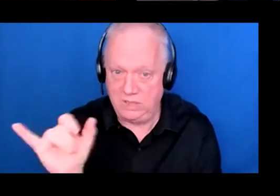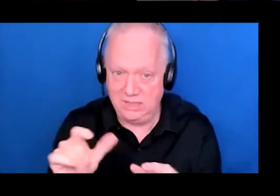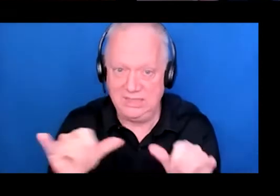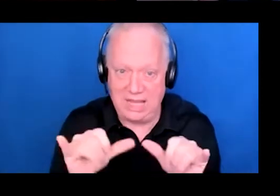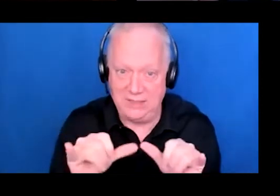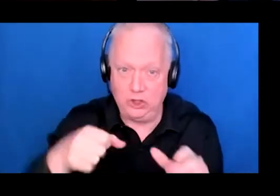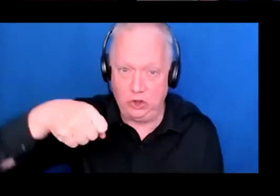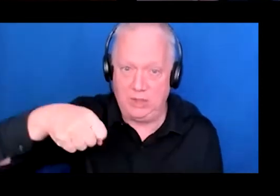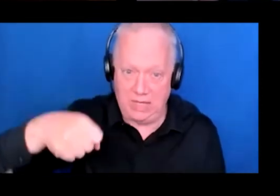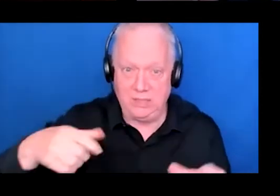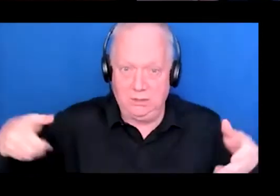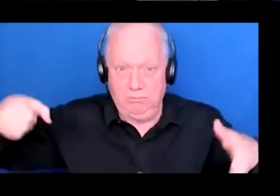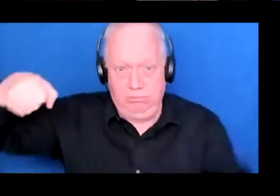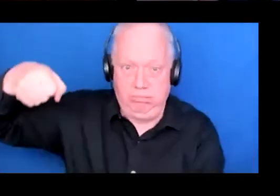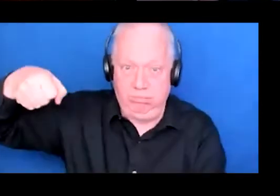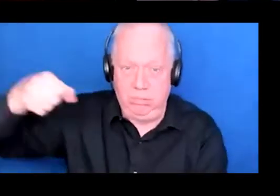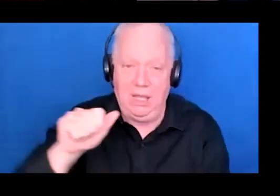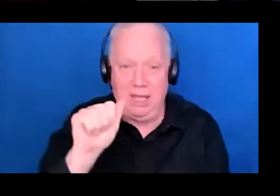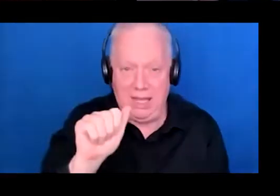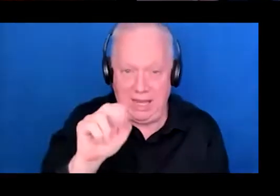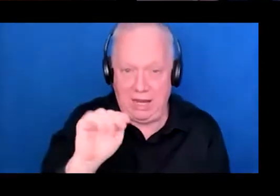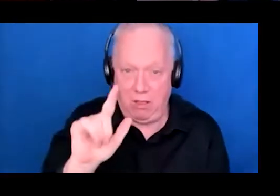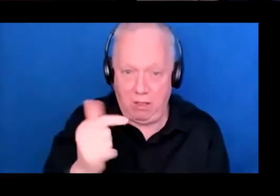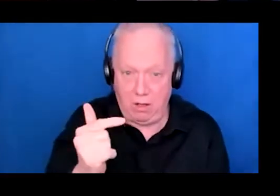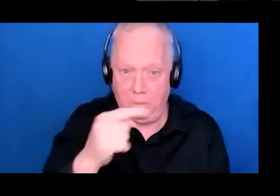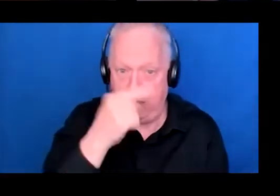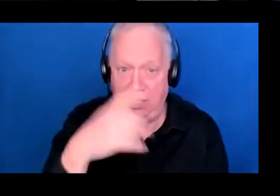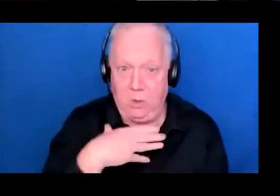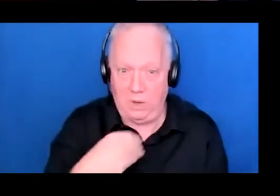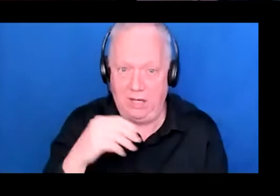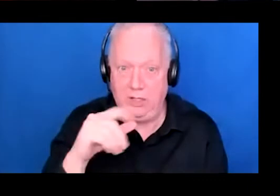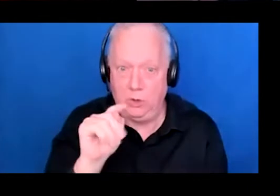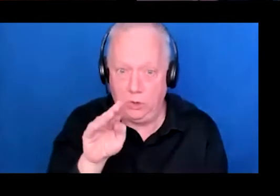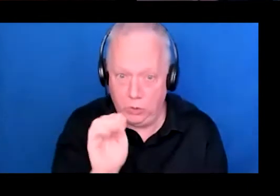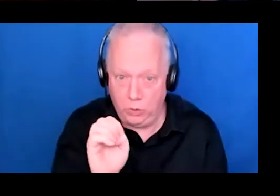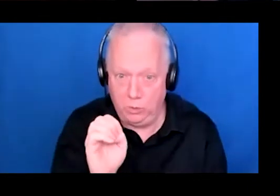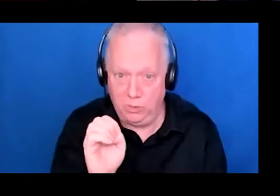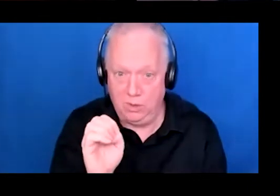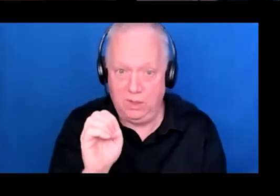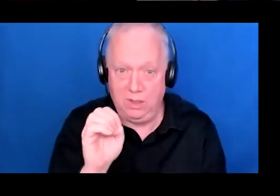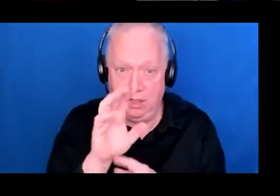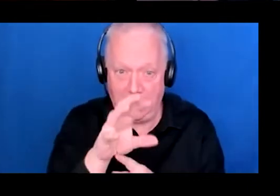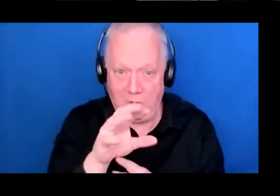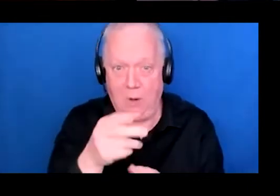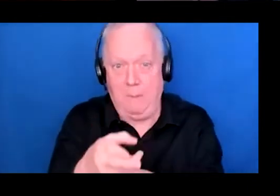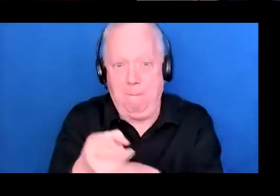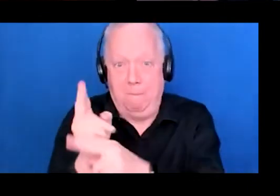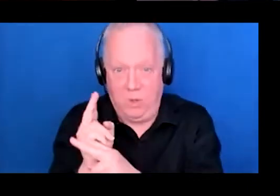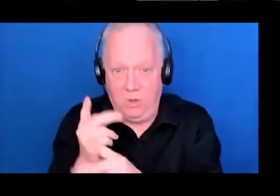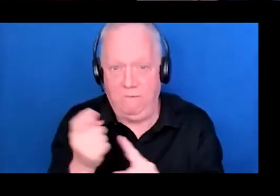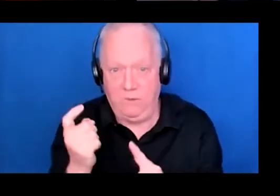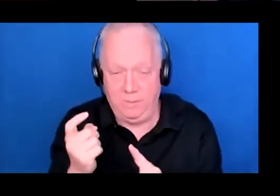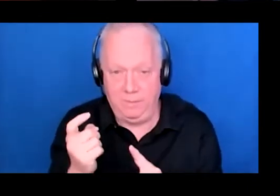of a suitcase with an analog black and white tube camera that I had borrowed from